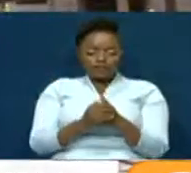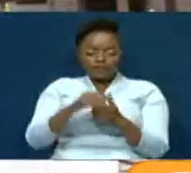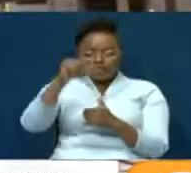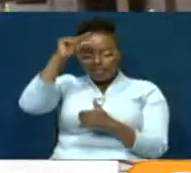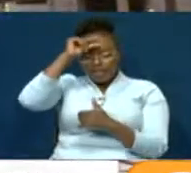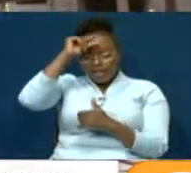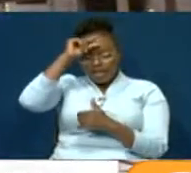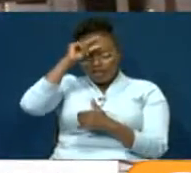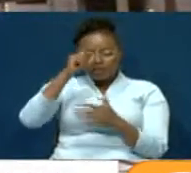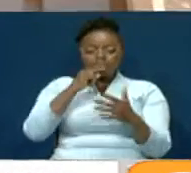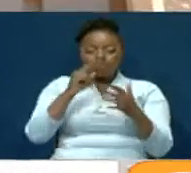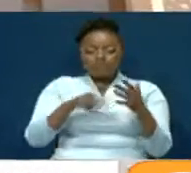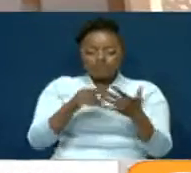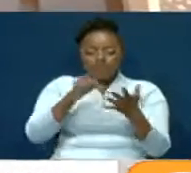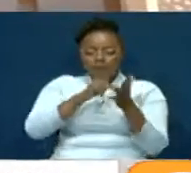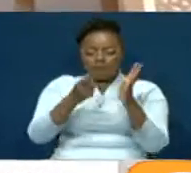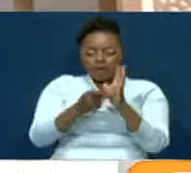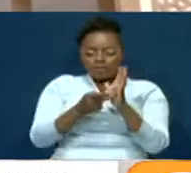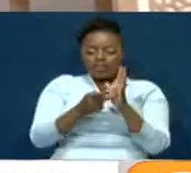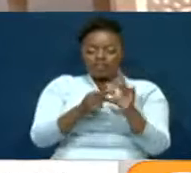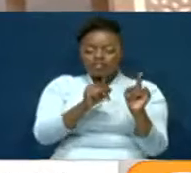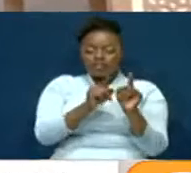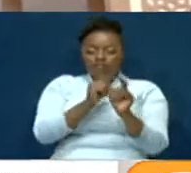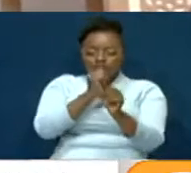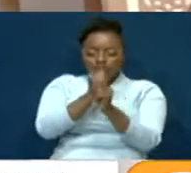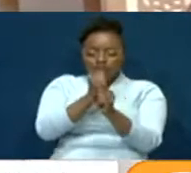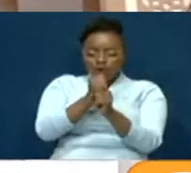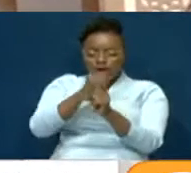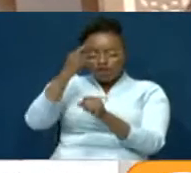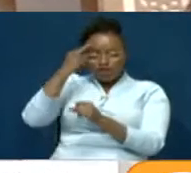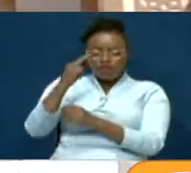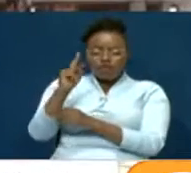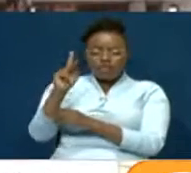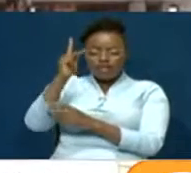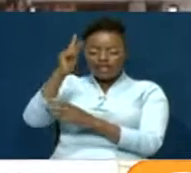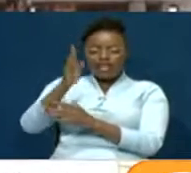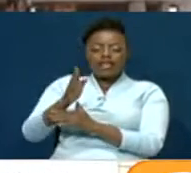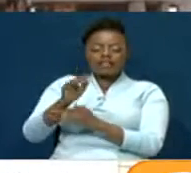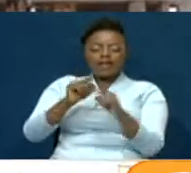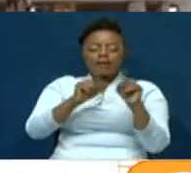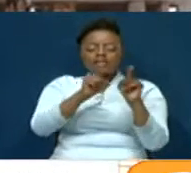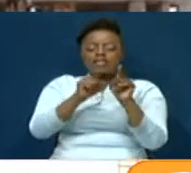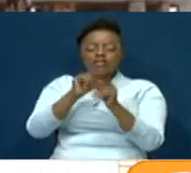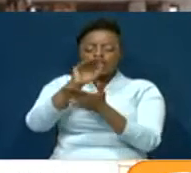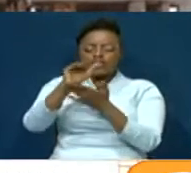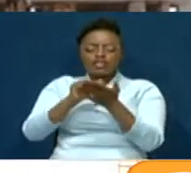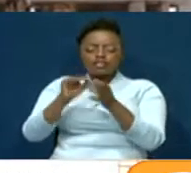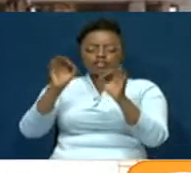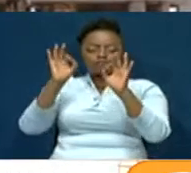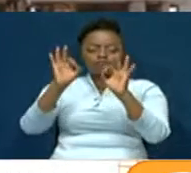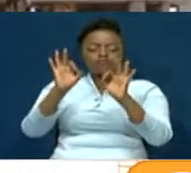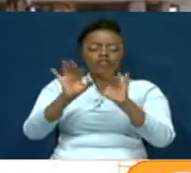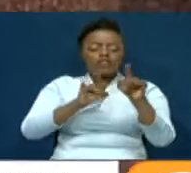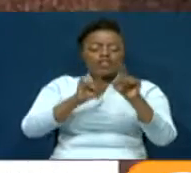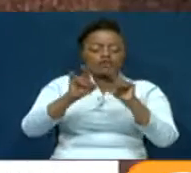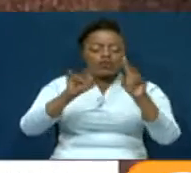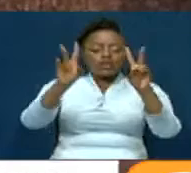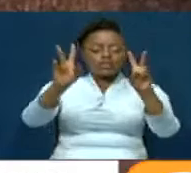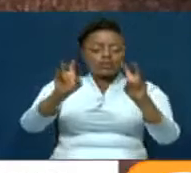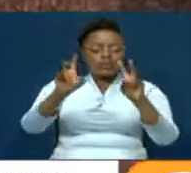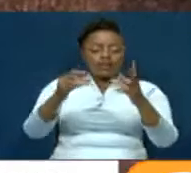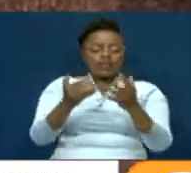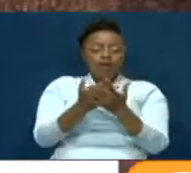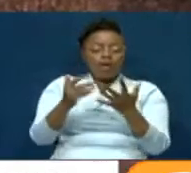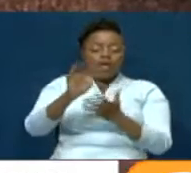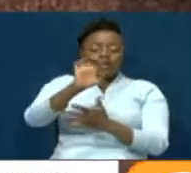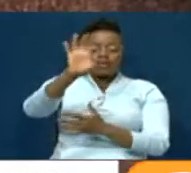government says that the project will not only serve the Kenyan market, but will act as a center of excellence on tourism matters across the